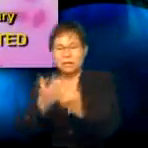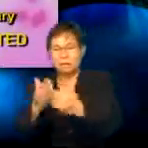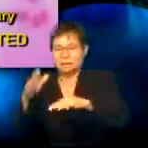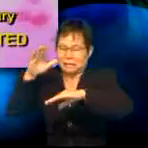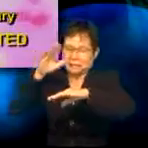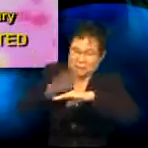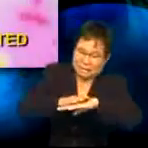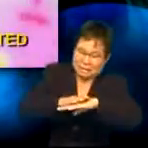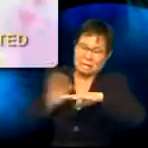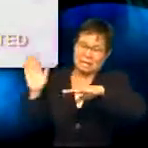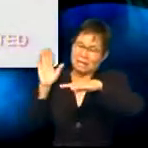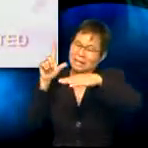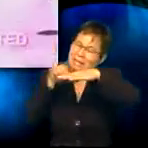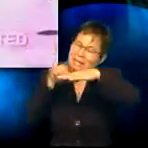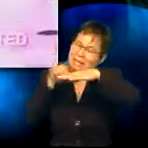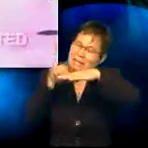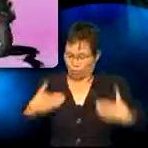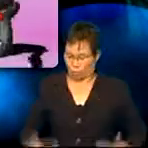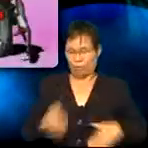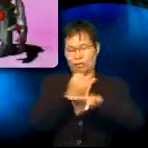the body of an insect.